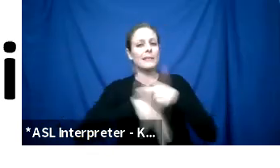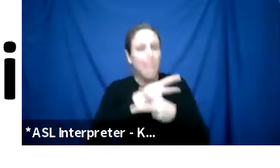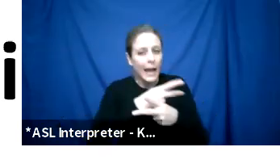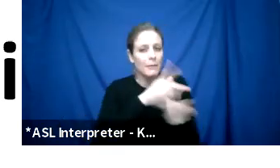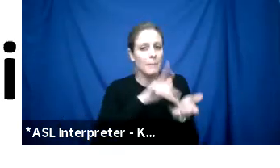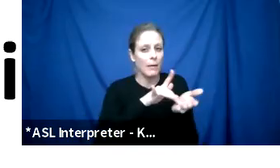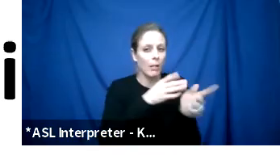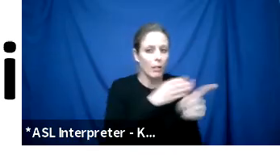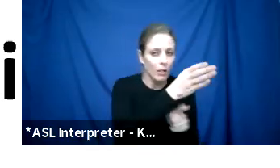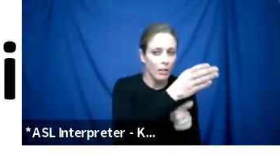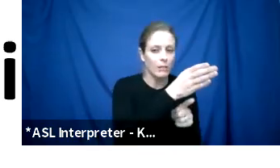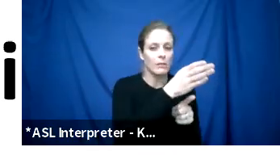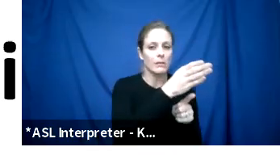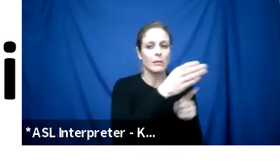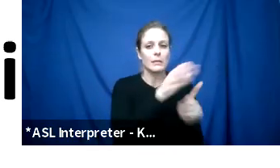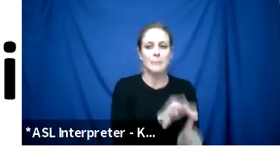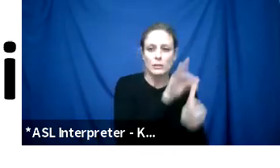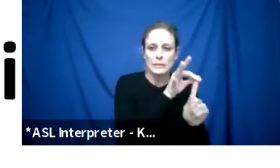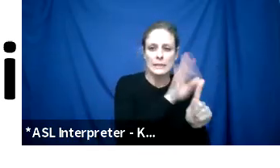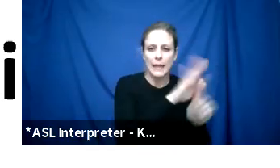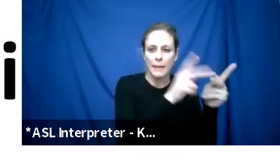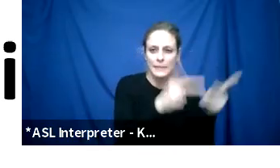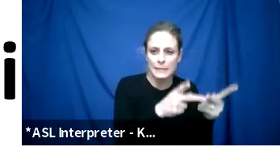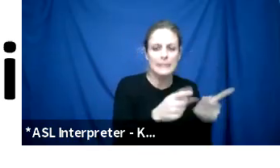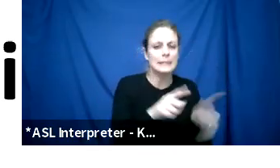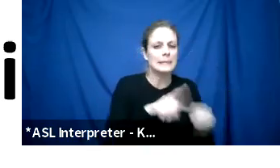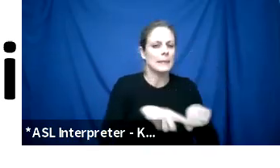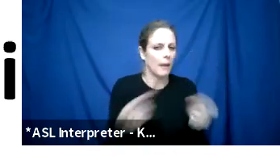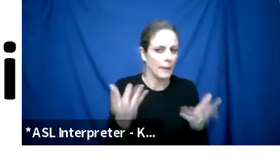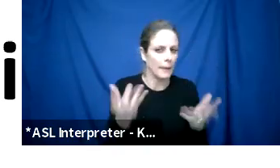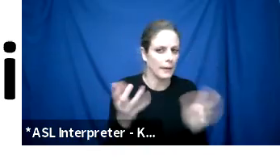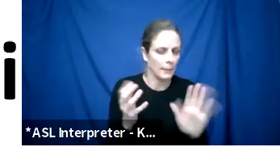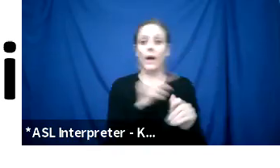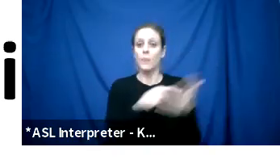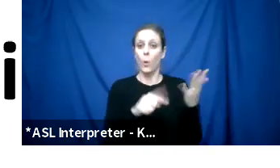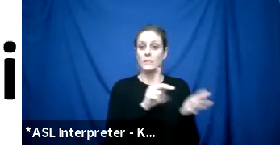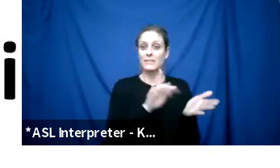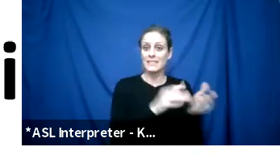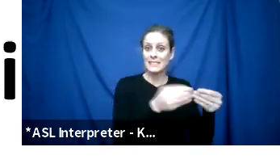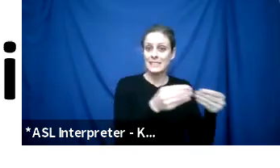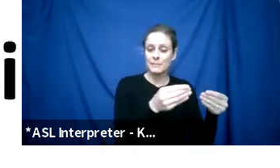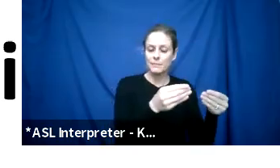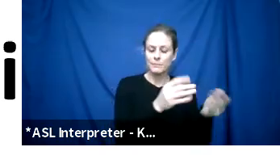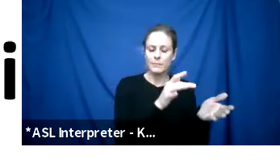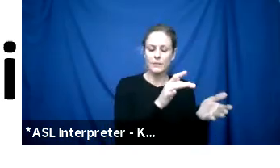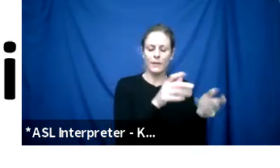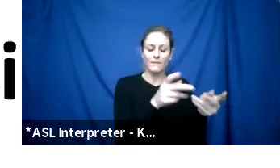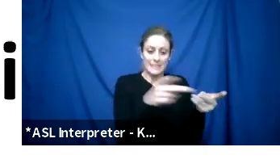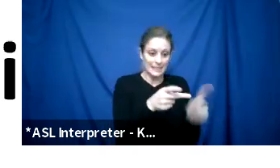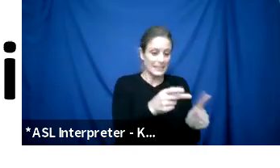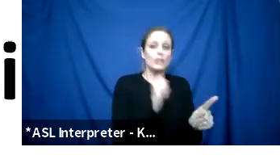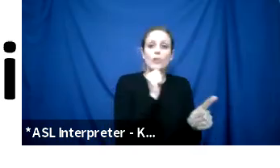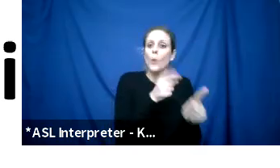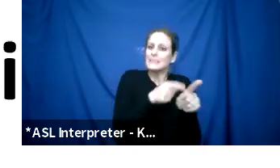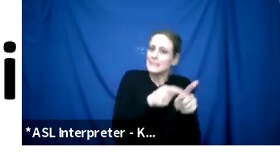in the facility. Now, this applies to those facilities that do not specialize in treatment of